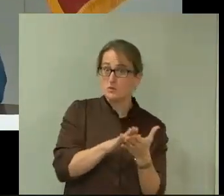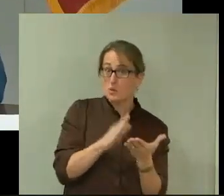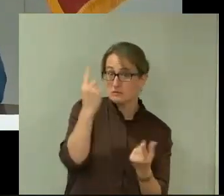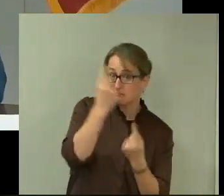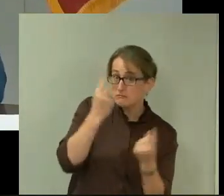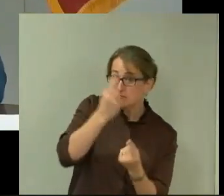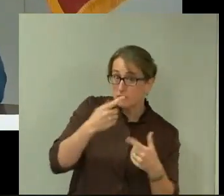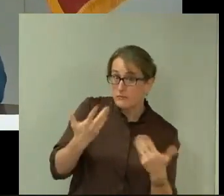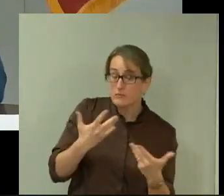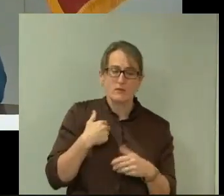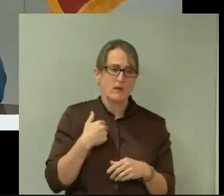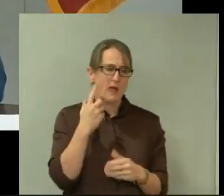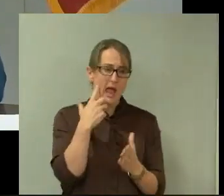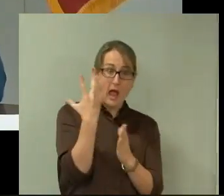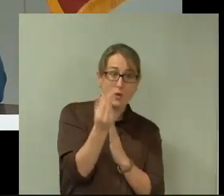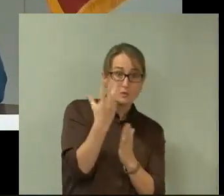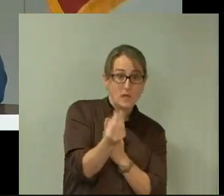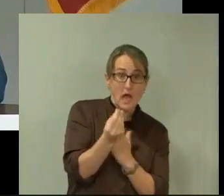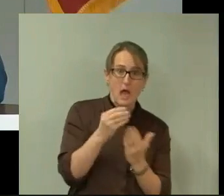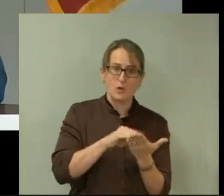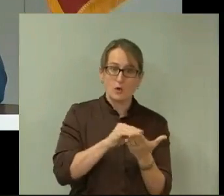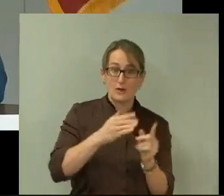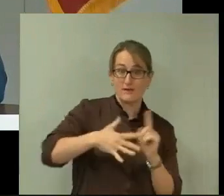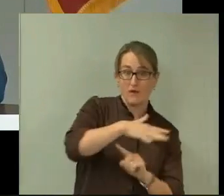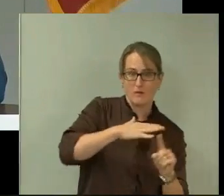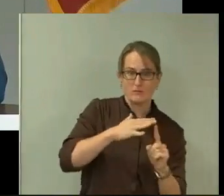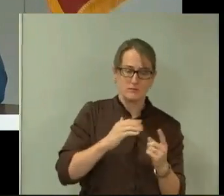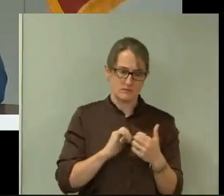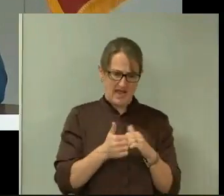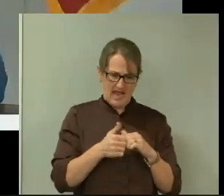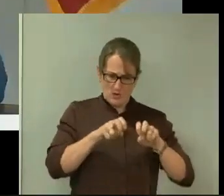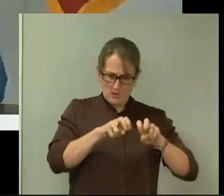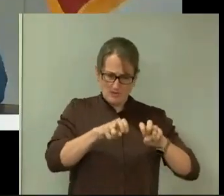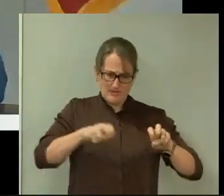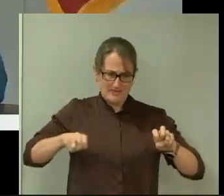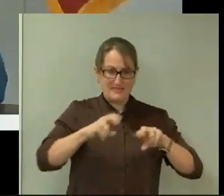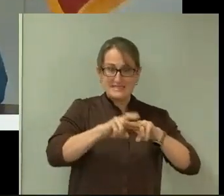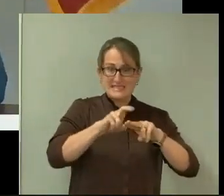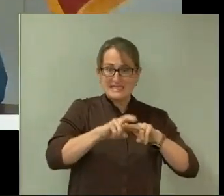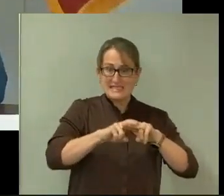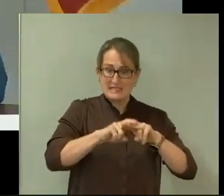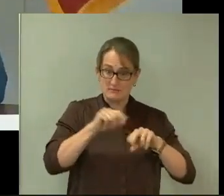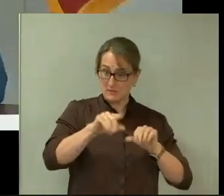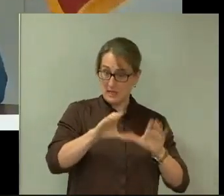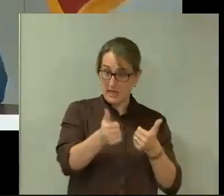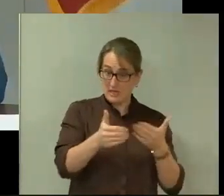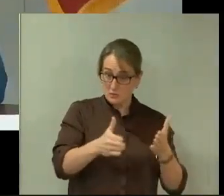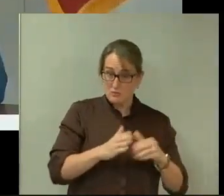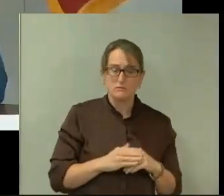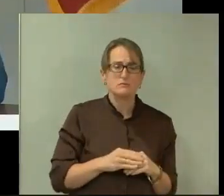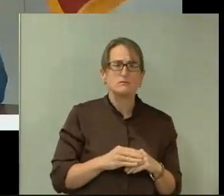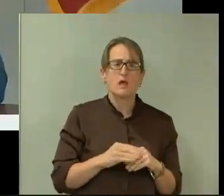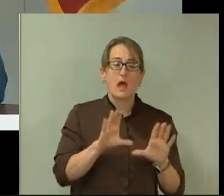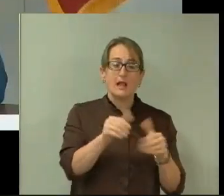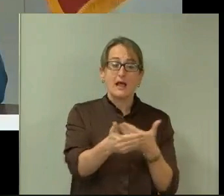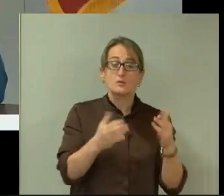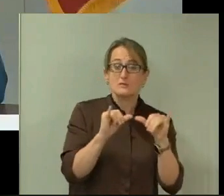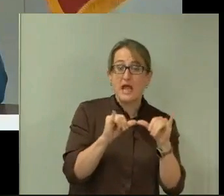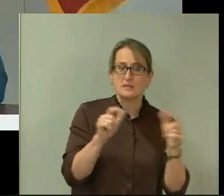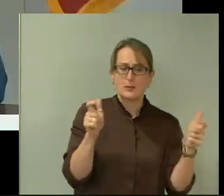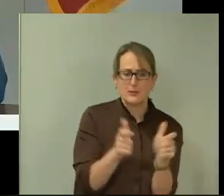of outdoor learning environments, different seating configurations within classroom, smaller classroom sizes, and what that means for